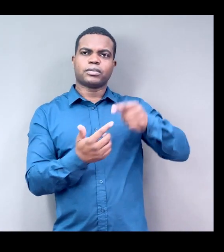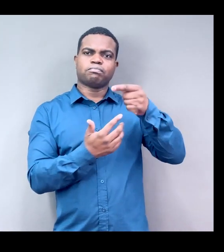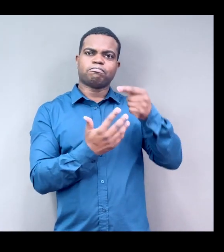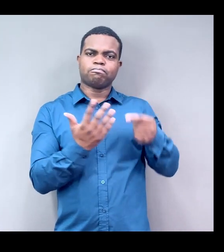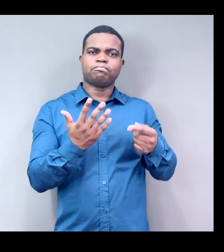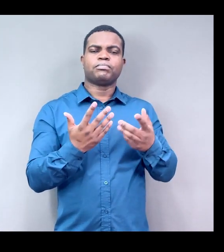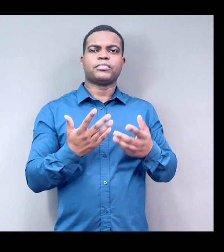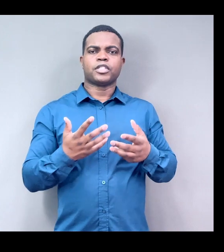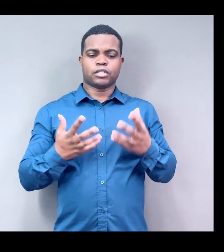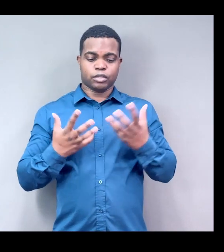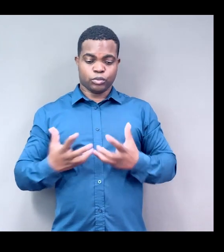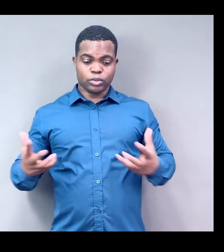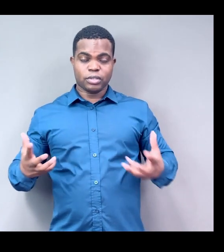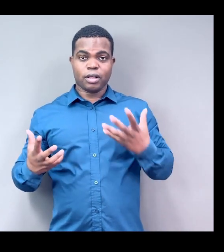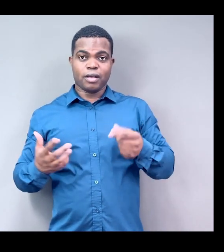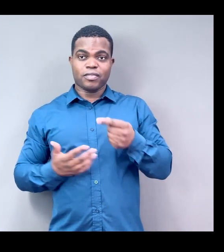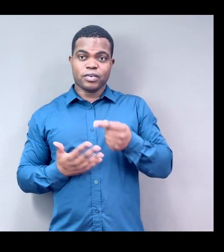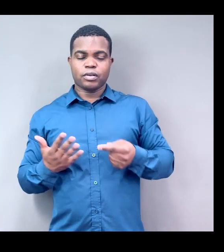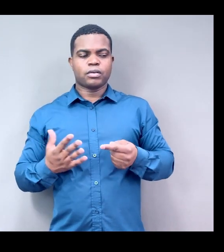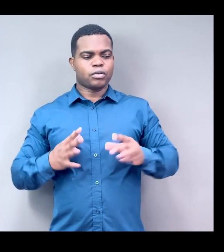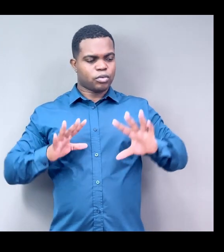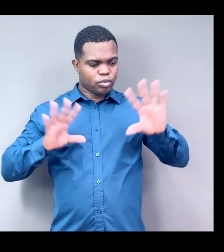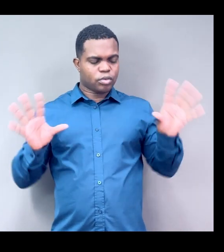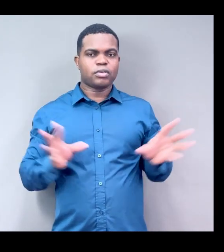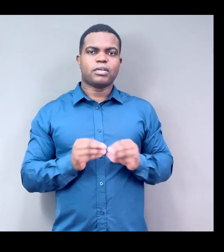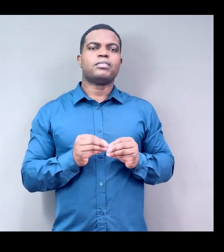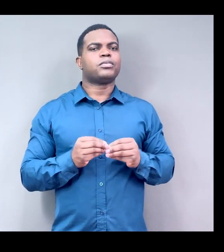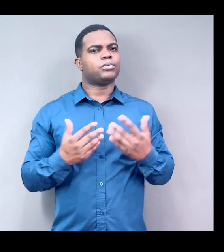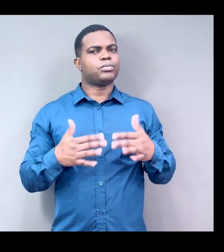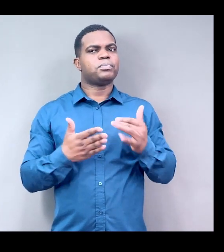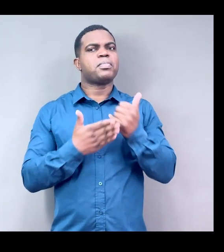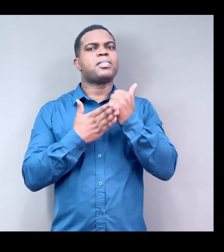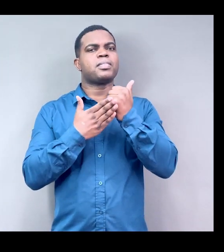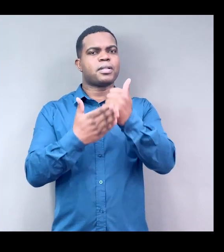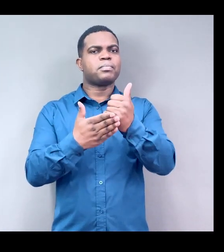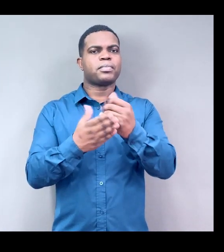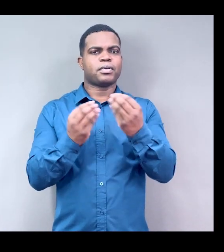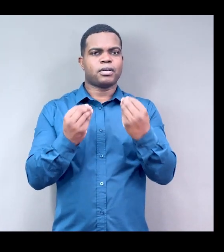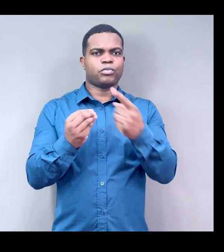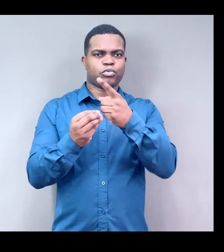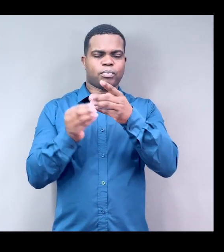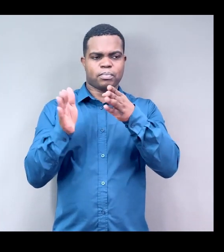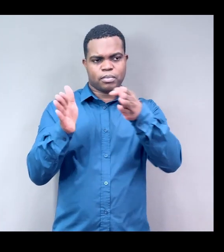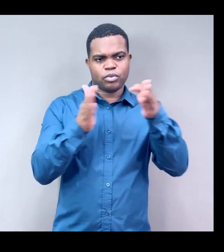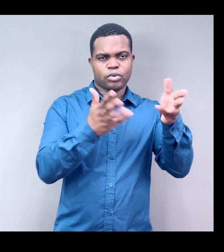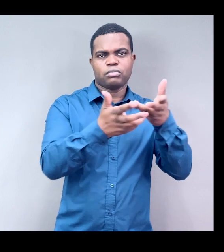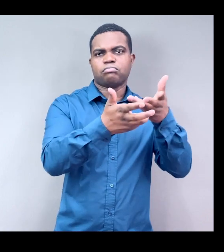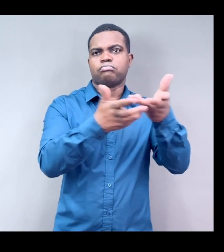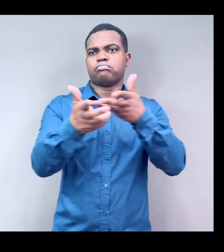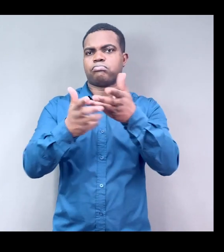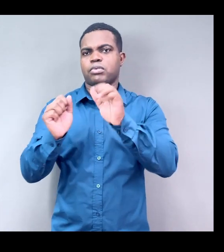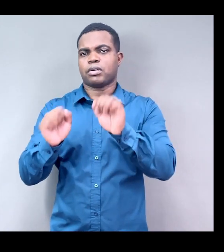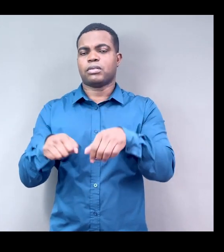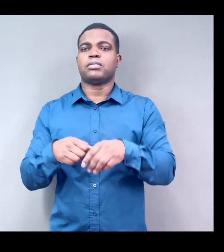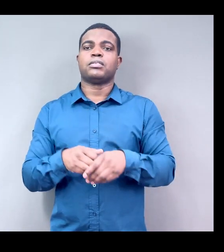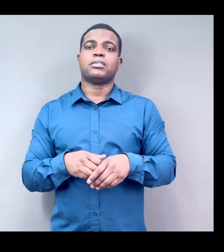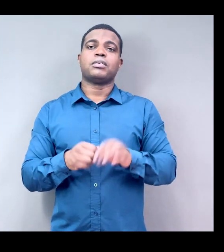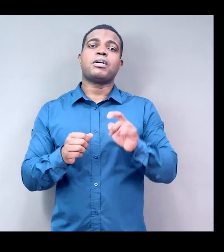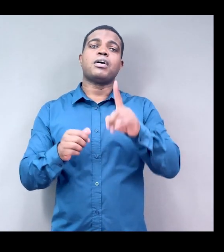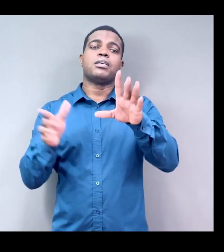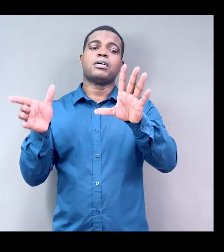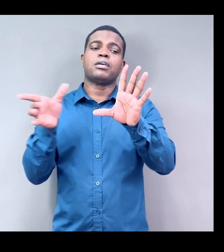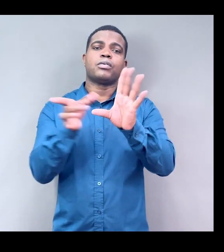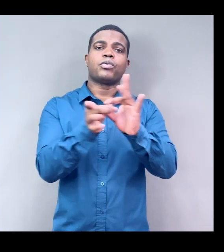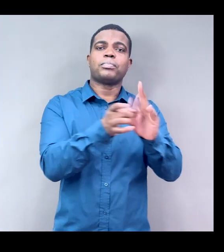objectives, audience preference, and available resources play a key role in choosing your engagement